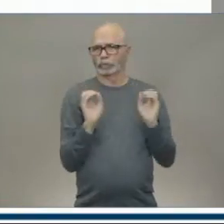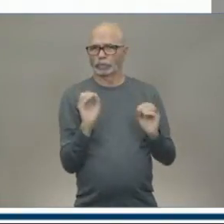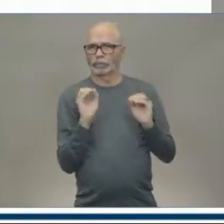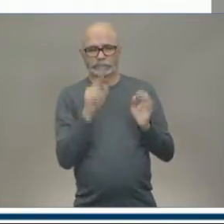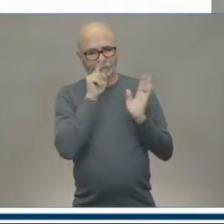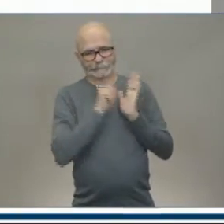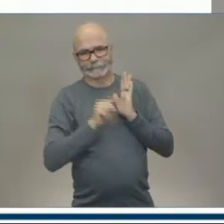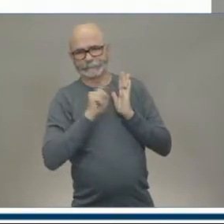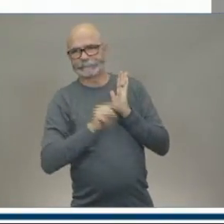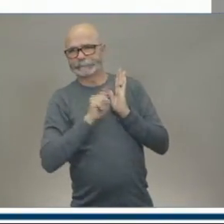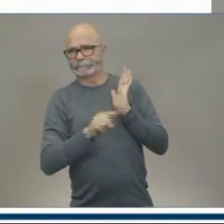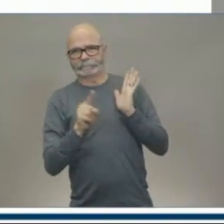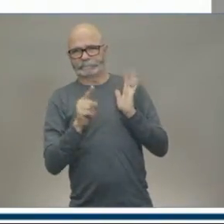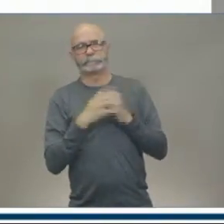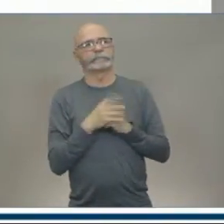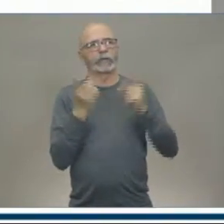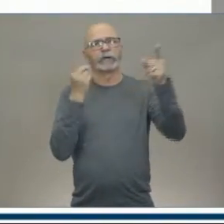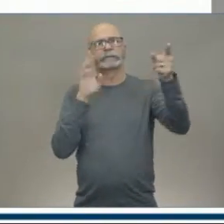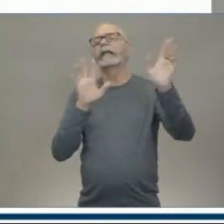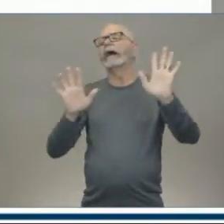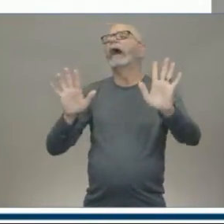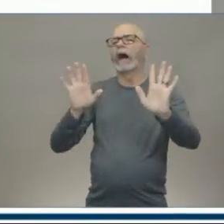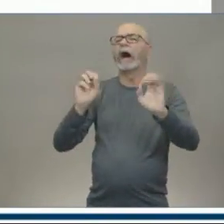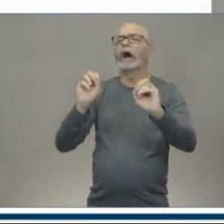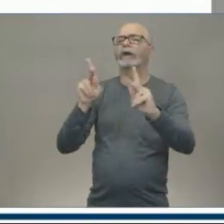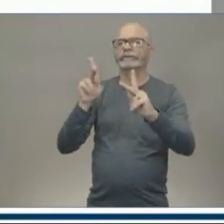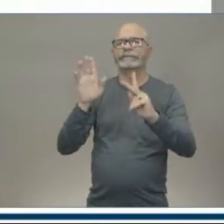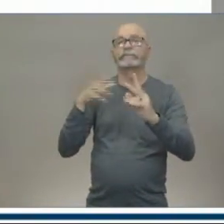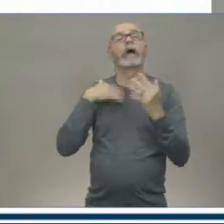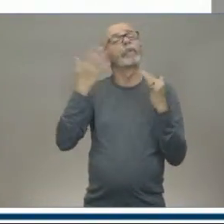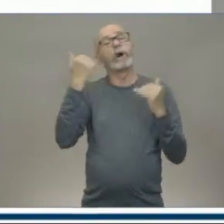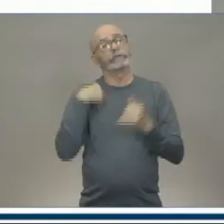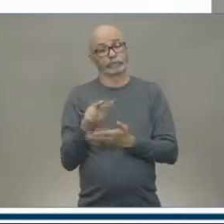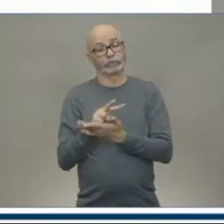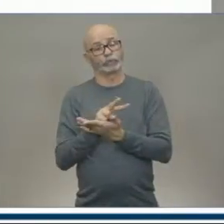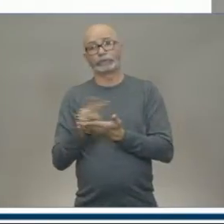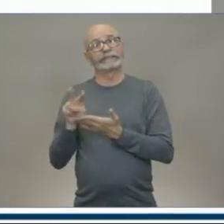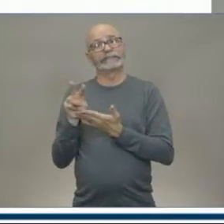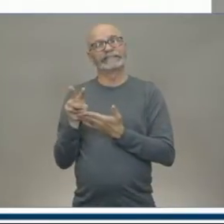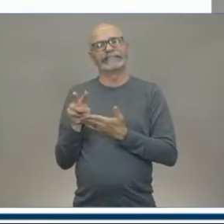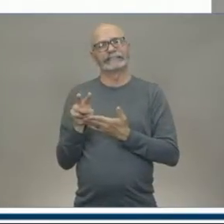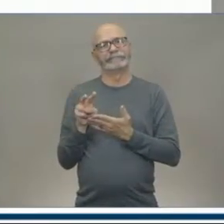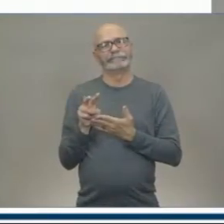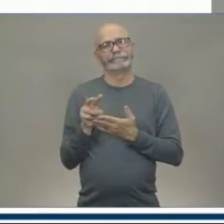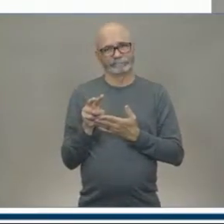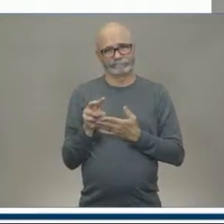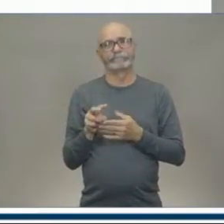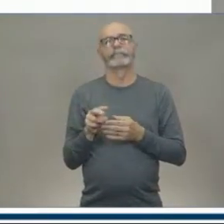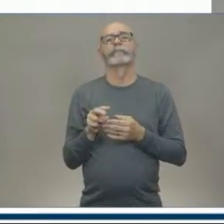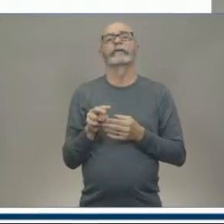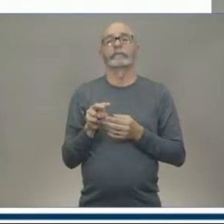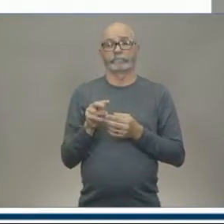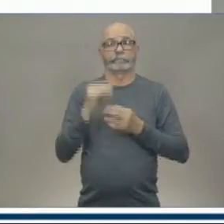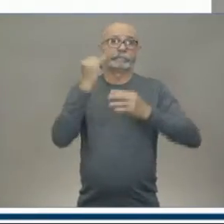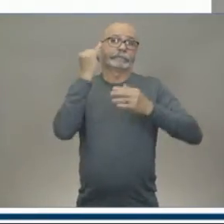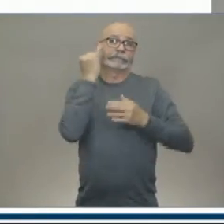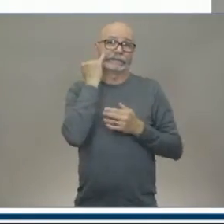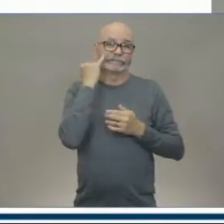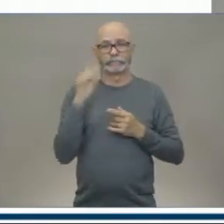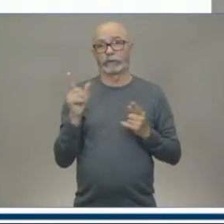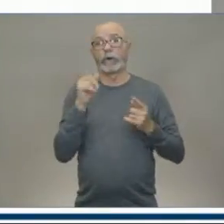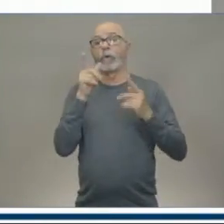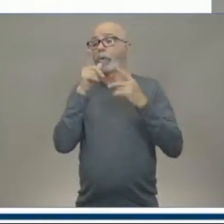the 2 weeks comes from, we need to understand 2 weeks is one incubation period. So anybody who was the close contacts